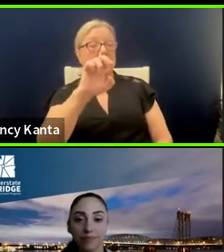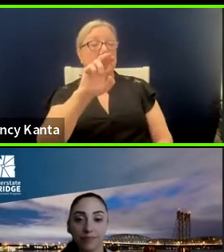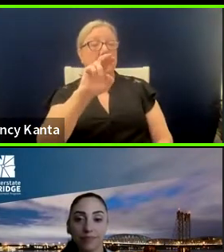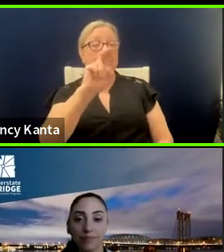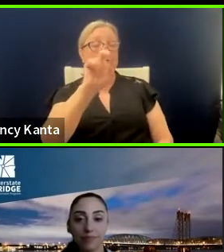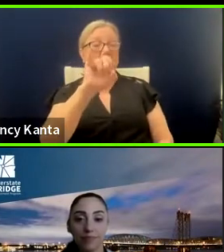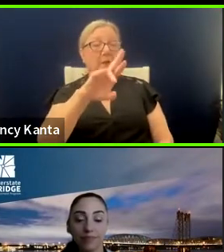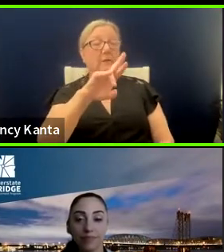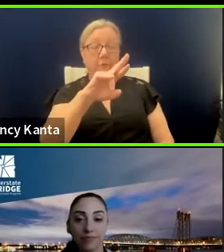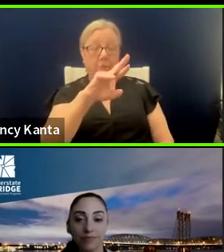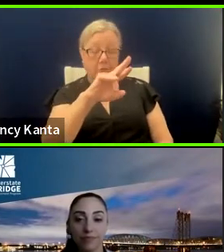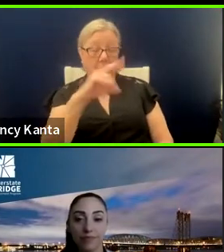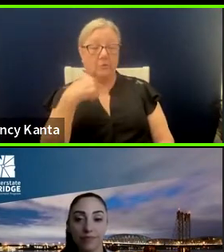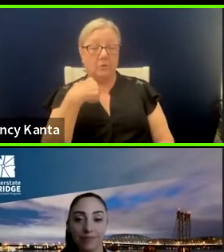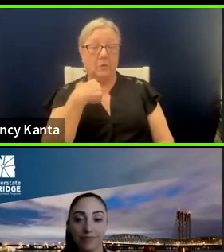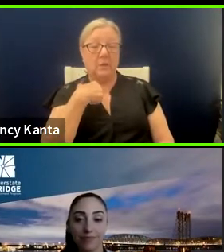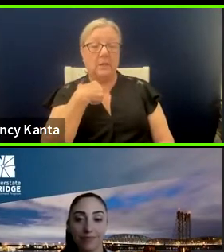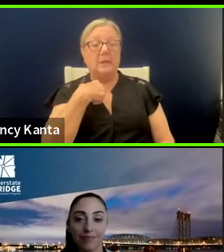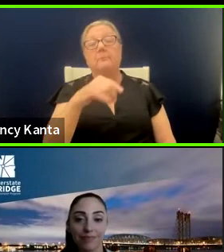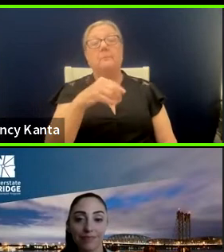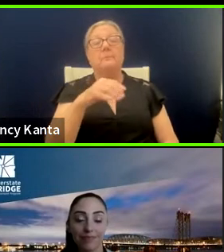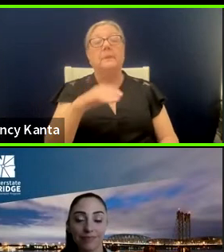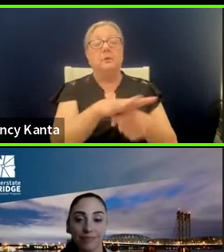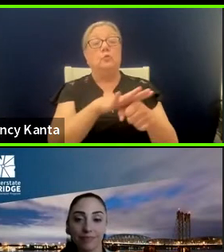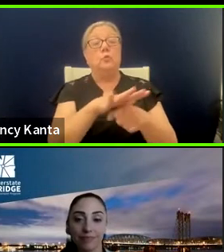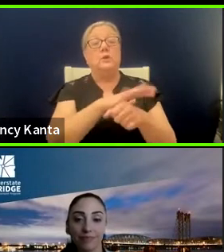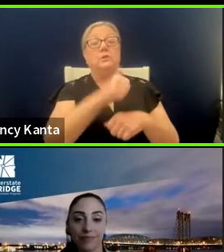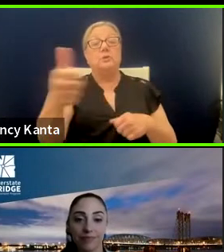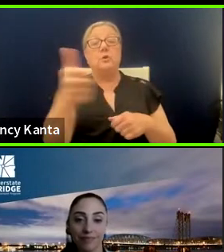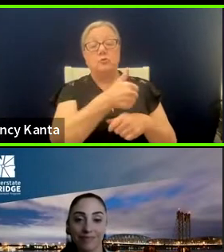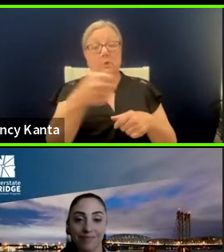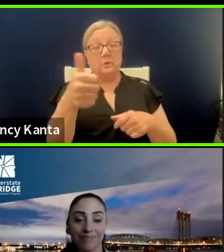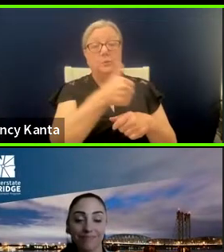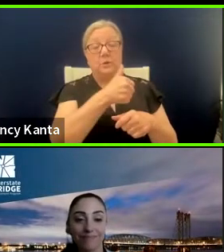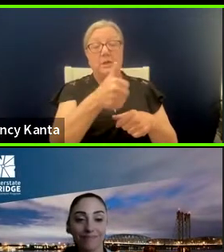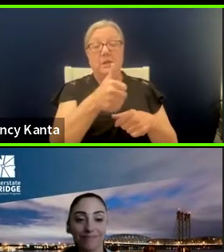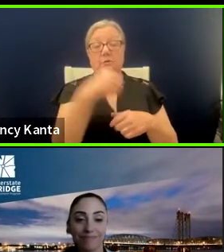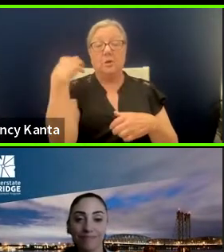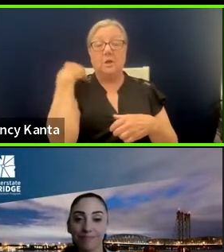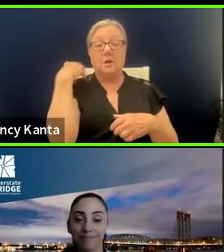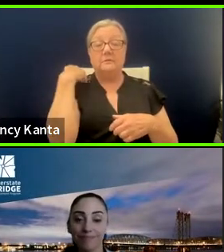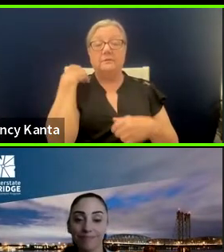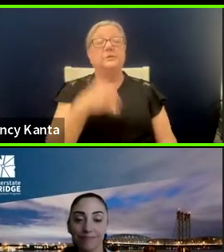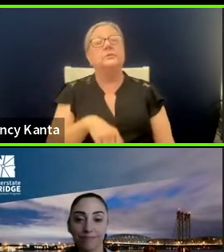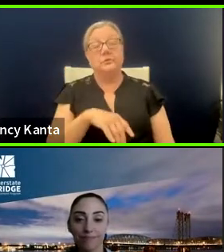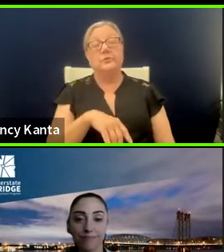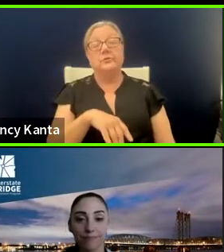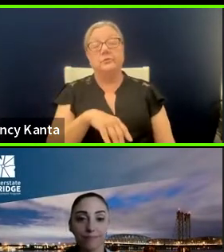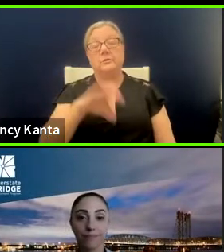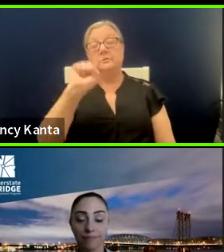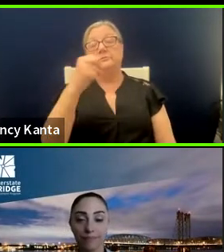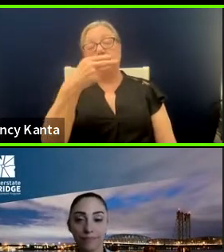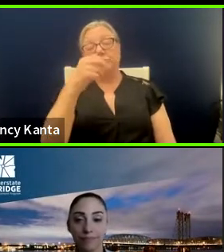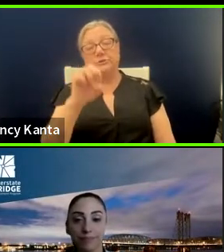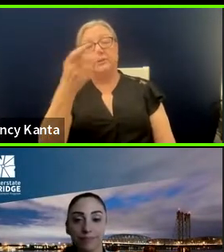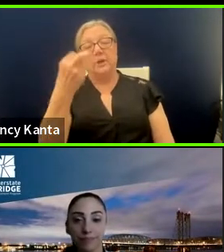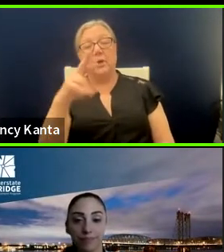with Southwest Washington Regional Transportation Council, and I use she, her pronouns. Has Nicole